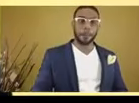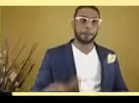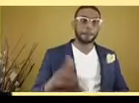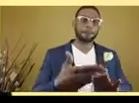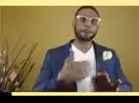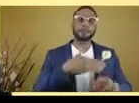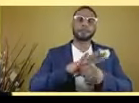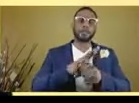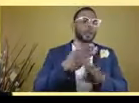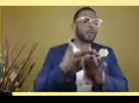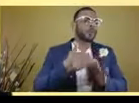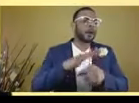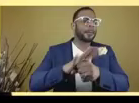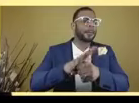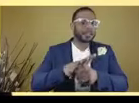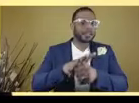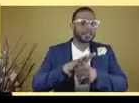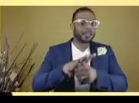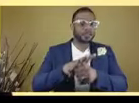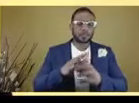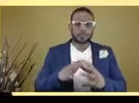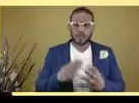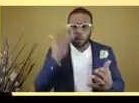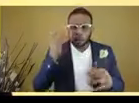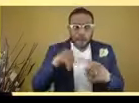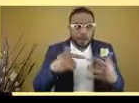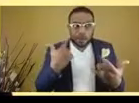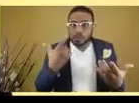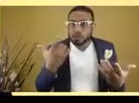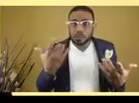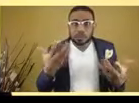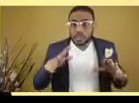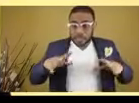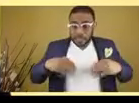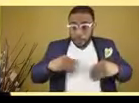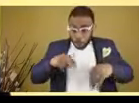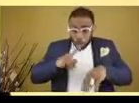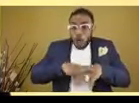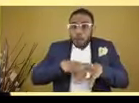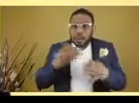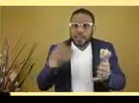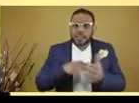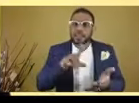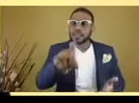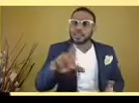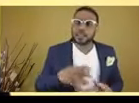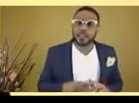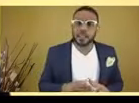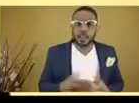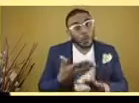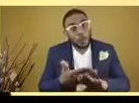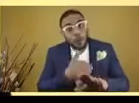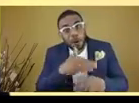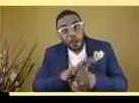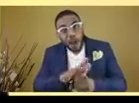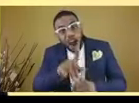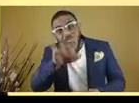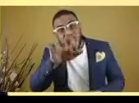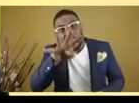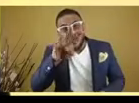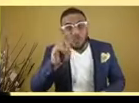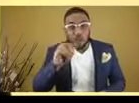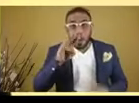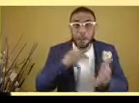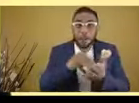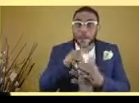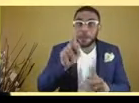Pre-pandemic, before the pandemic, why can't we just accept normalcy again? Pre-pandemic, 140 million people